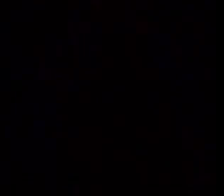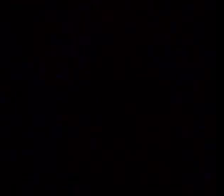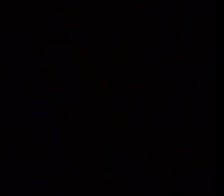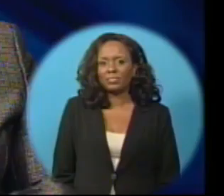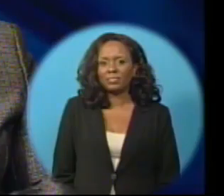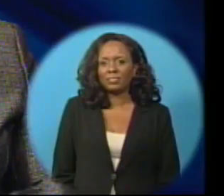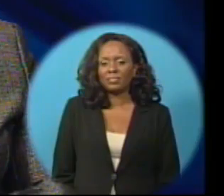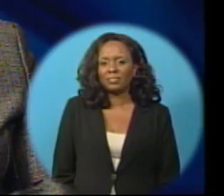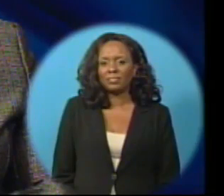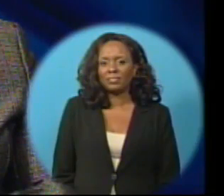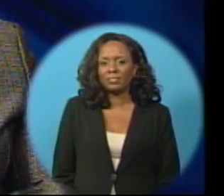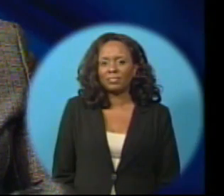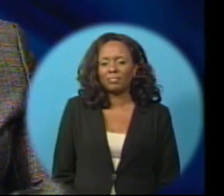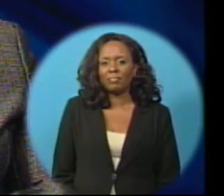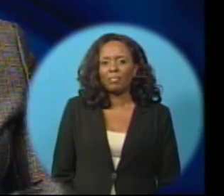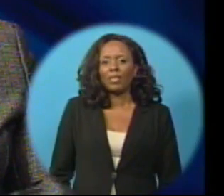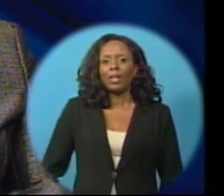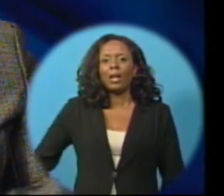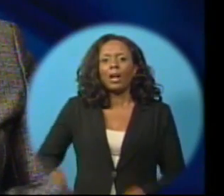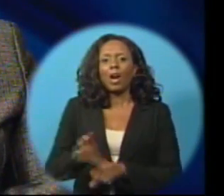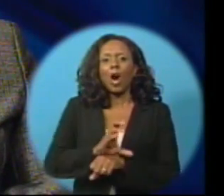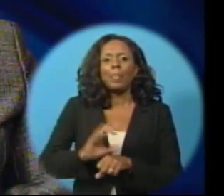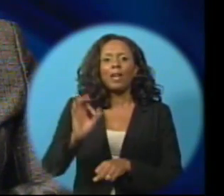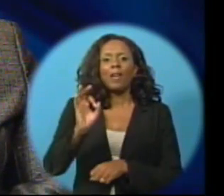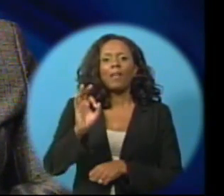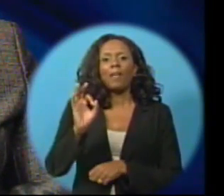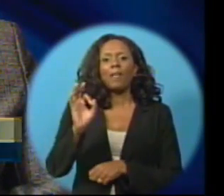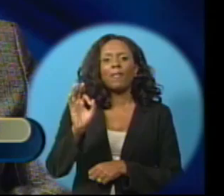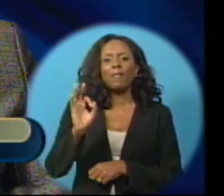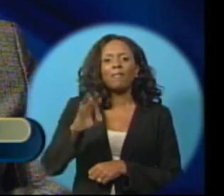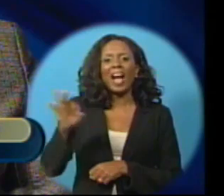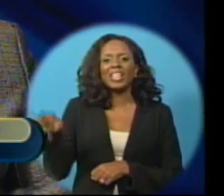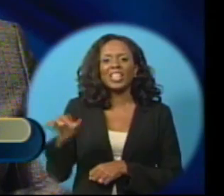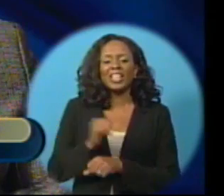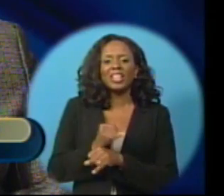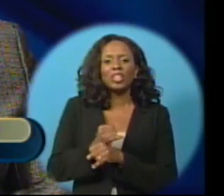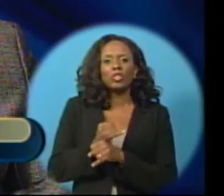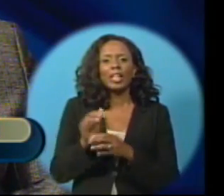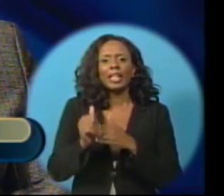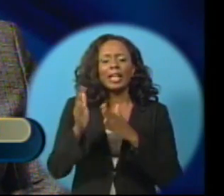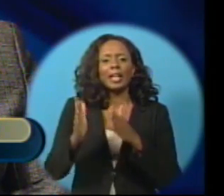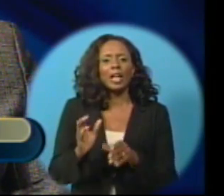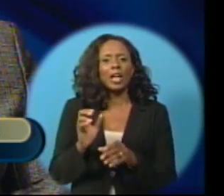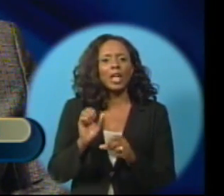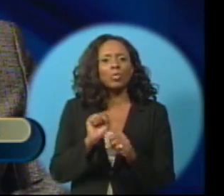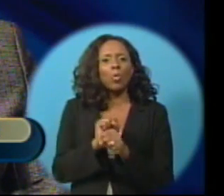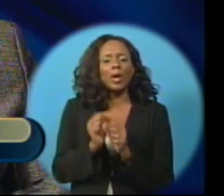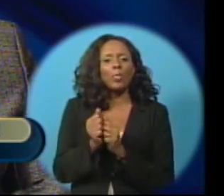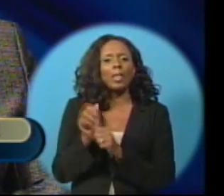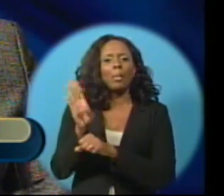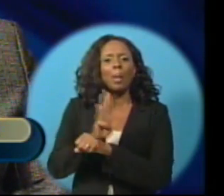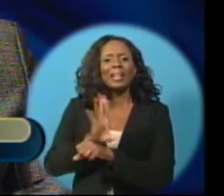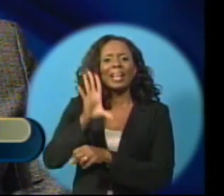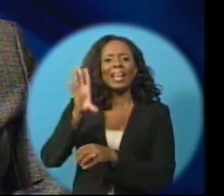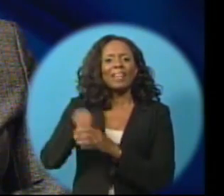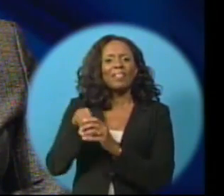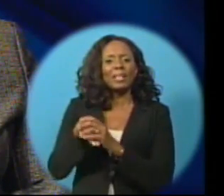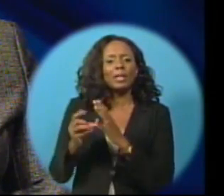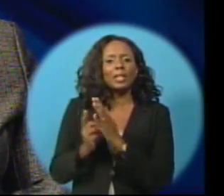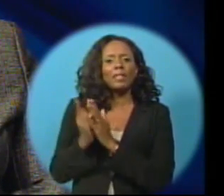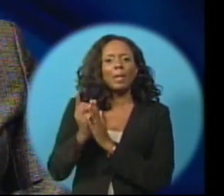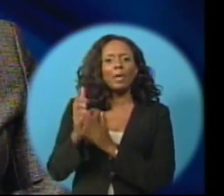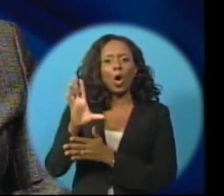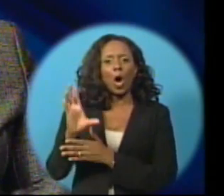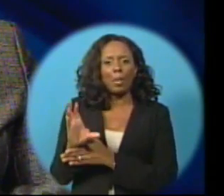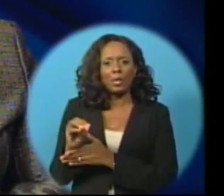Sports. A regional fashion industry leader is working along with the Barbados Investment and Development Corporation to give local models